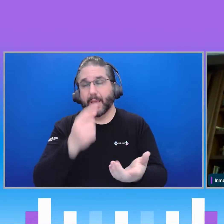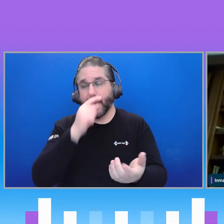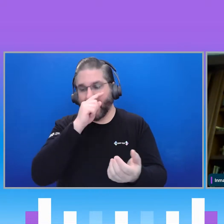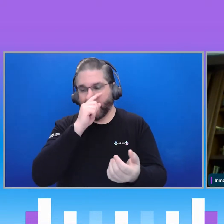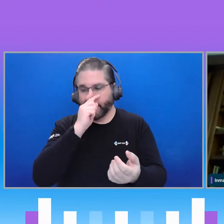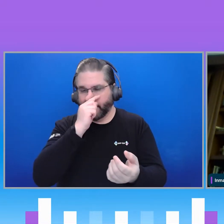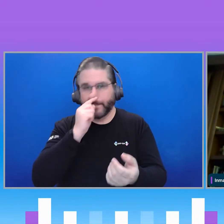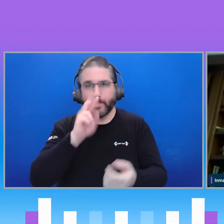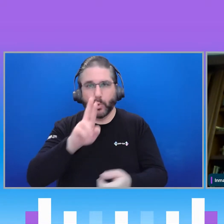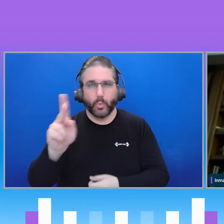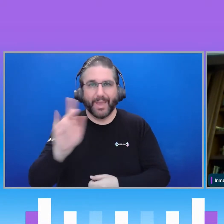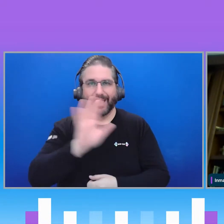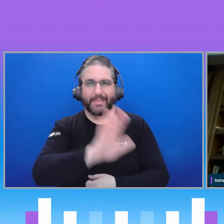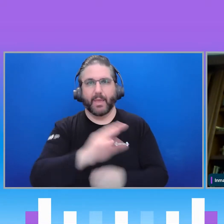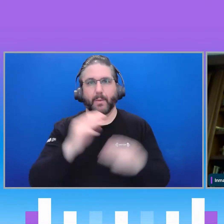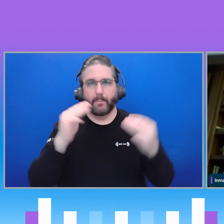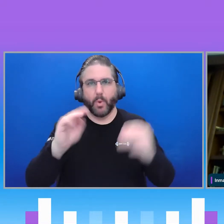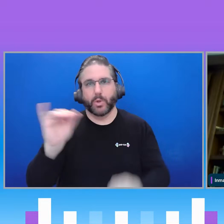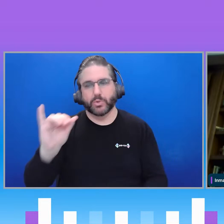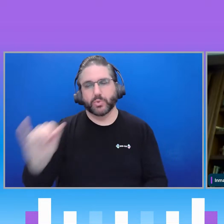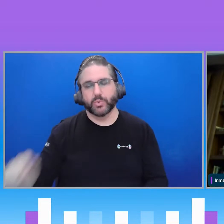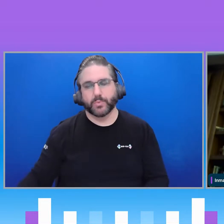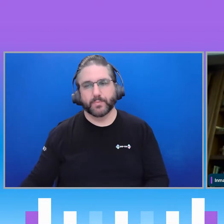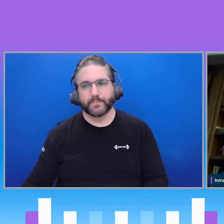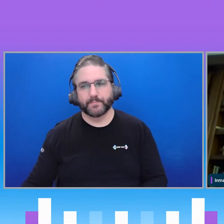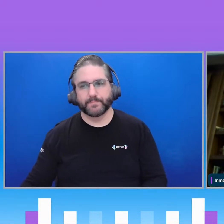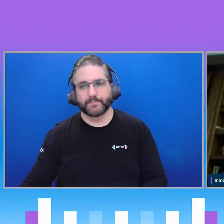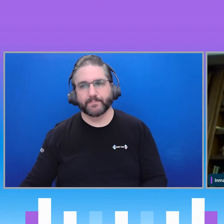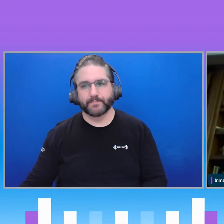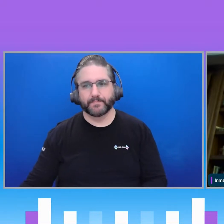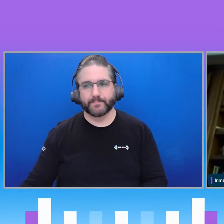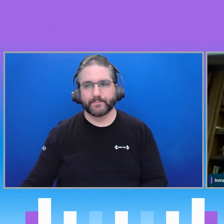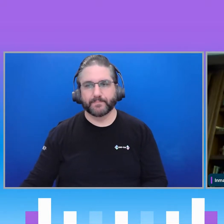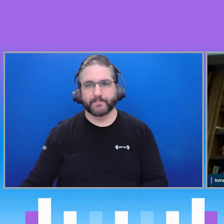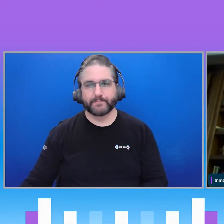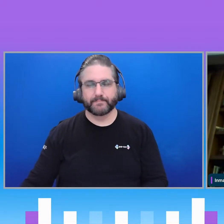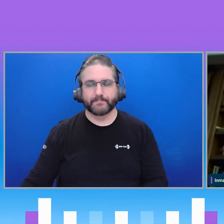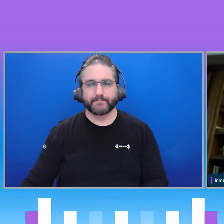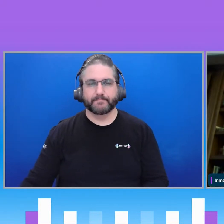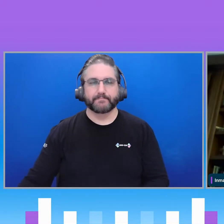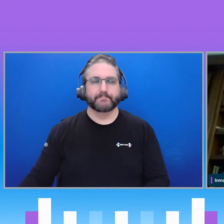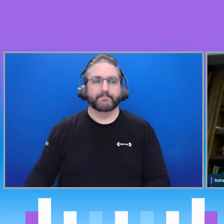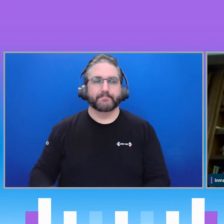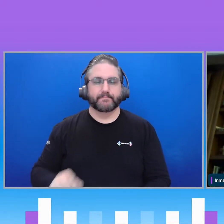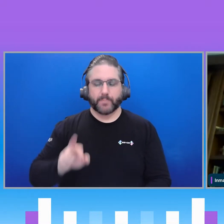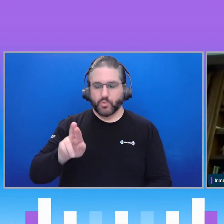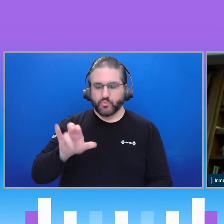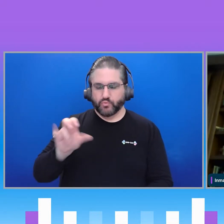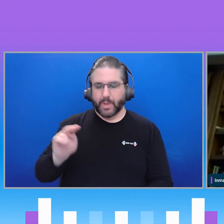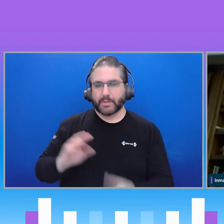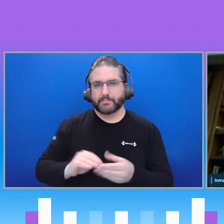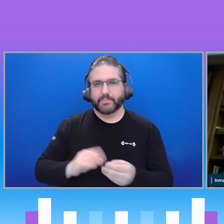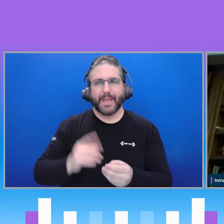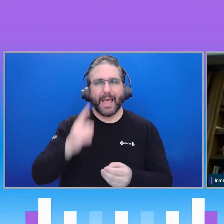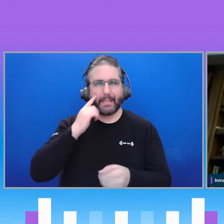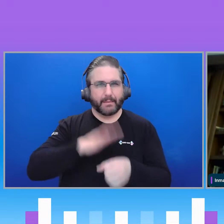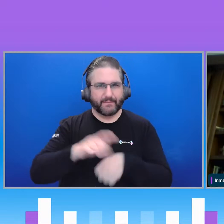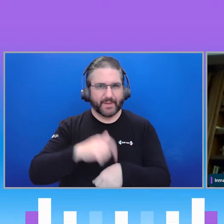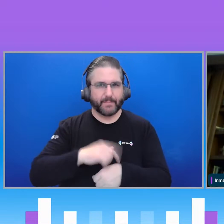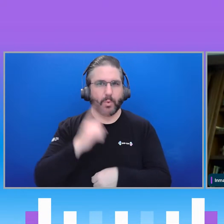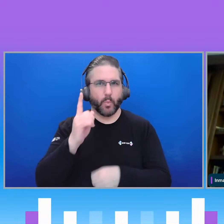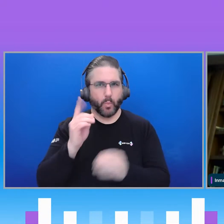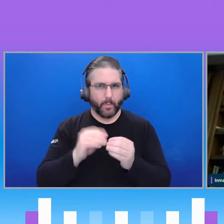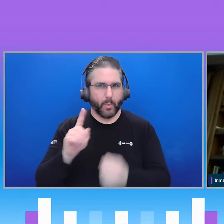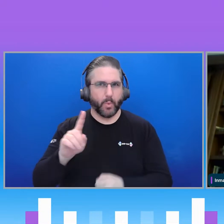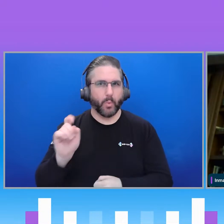the UK market. Thank you. Thank you so much. I think we've got time probably for one more question here.